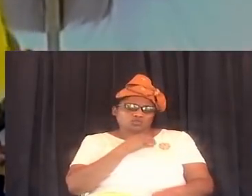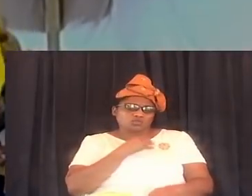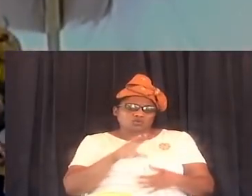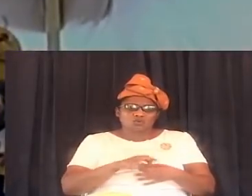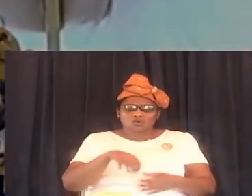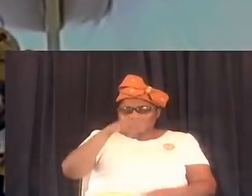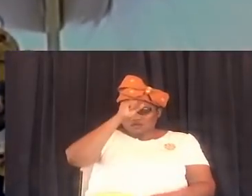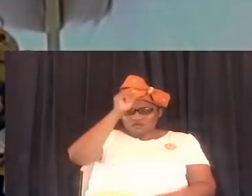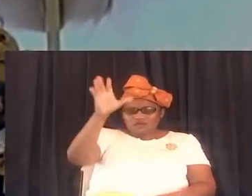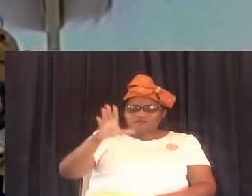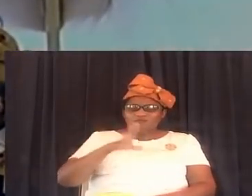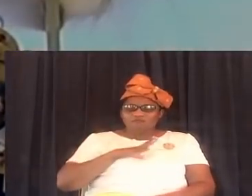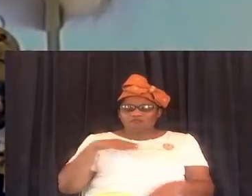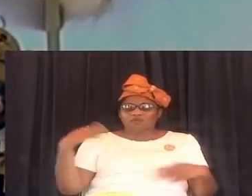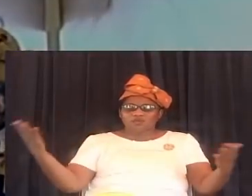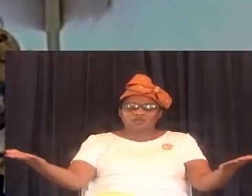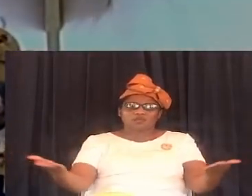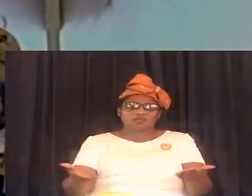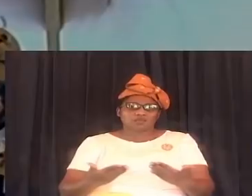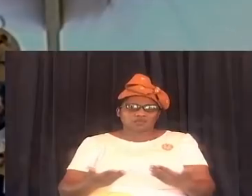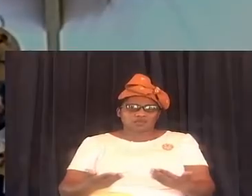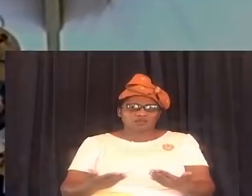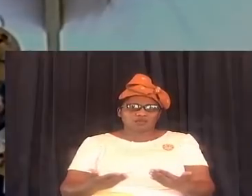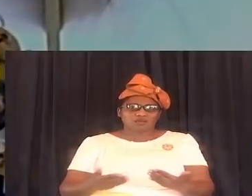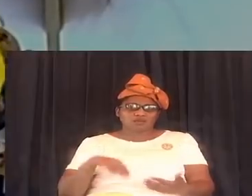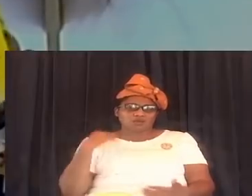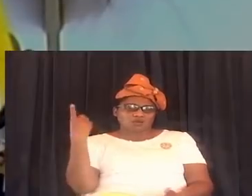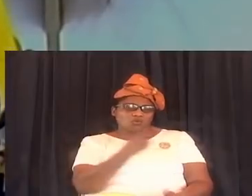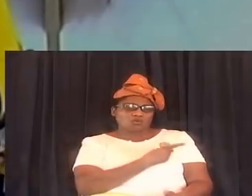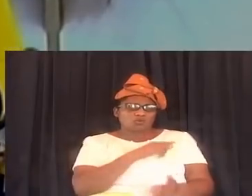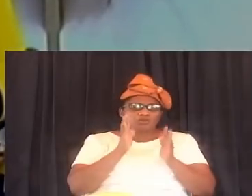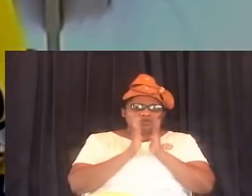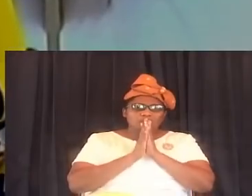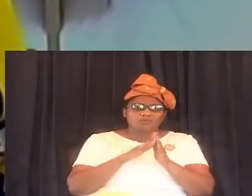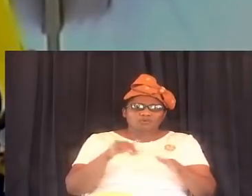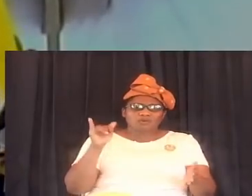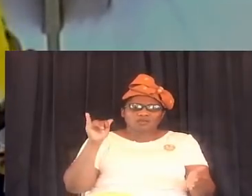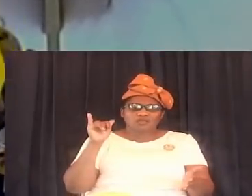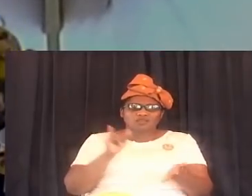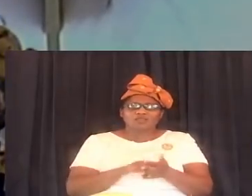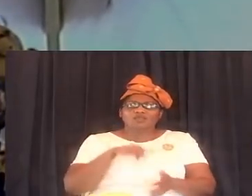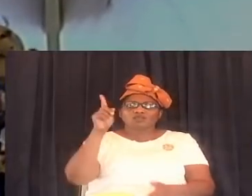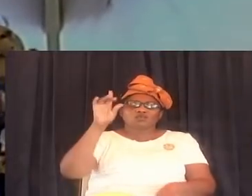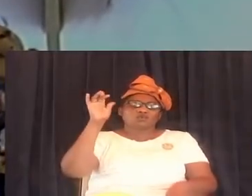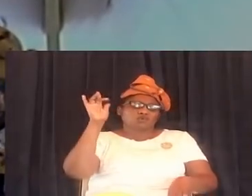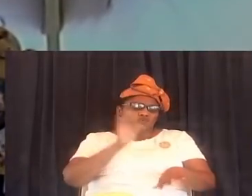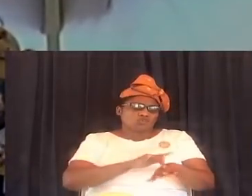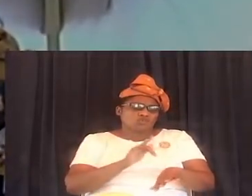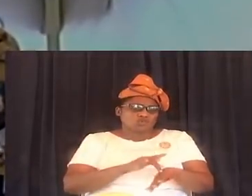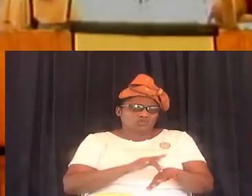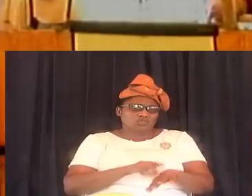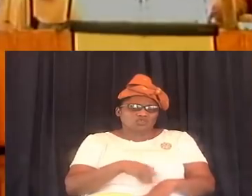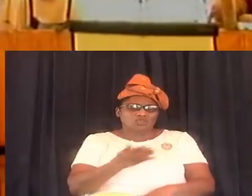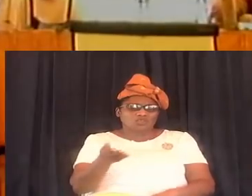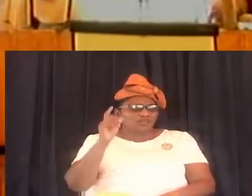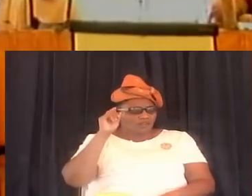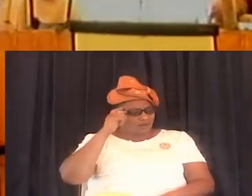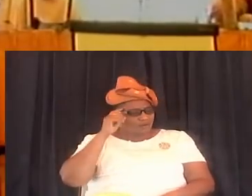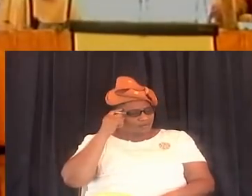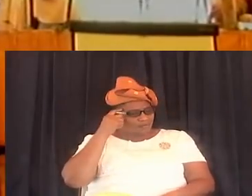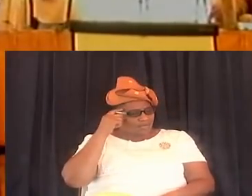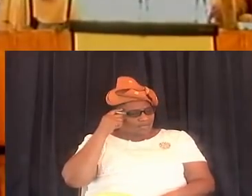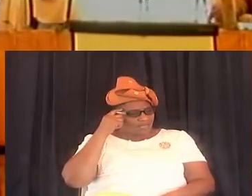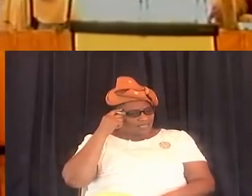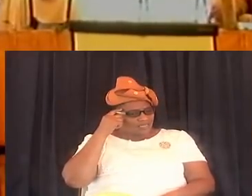this place in the name of Jesus. We're asking you to touch their mind, mighty God. We're asking you for healing,